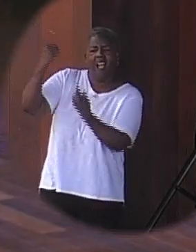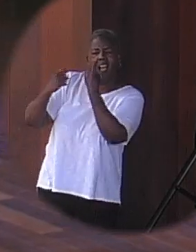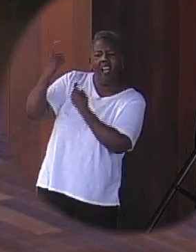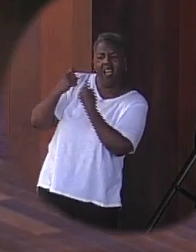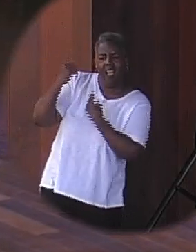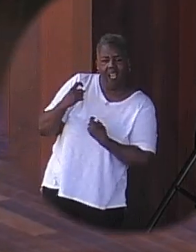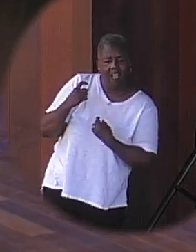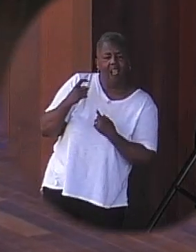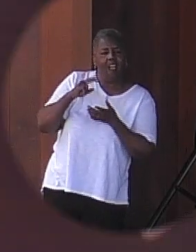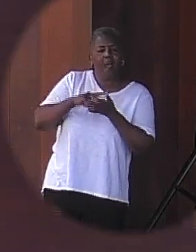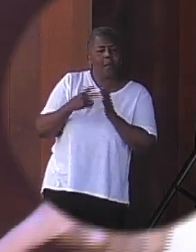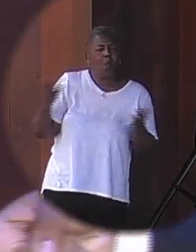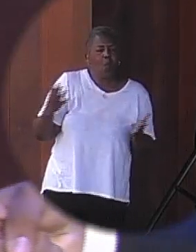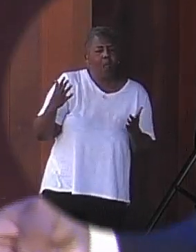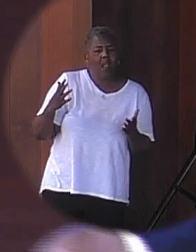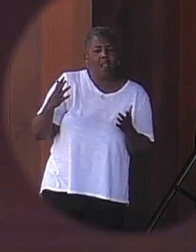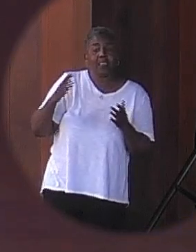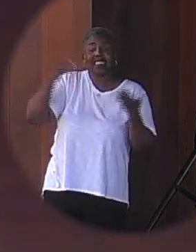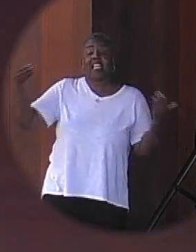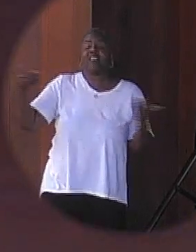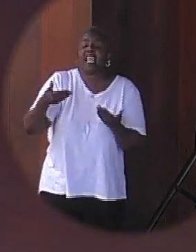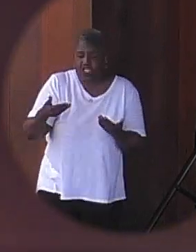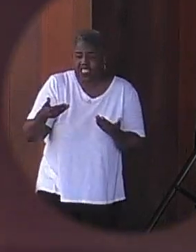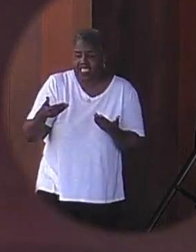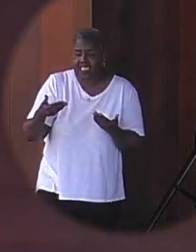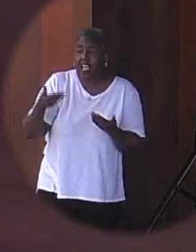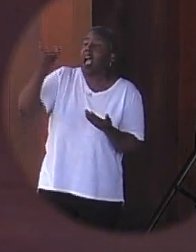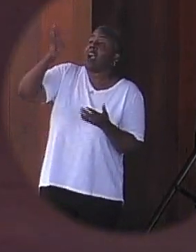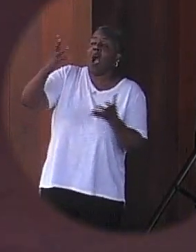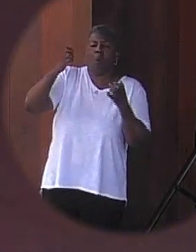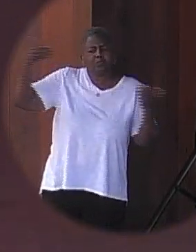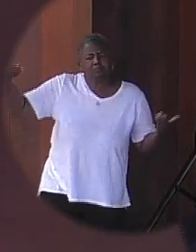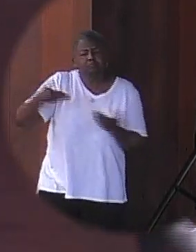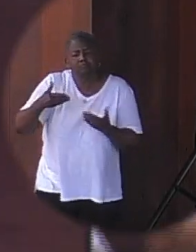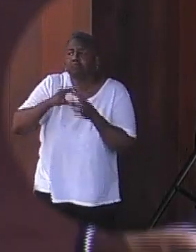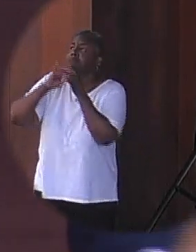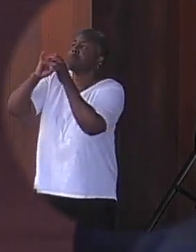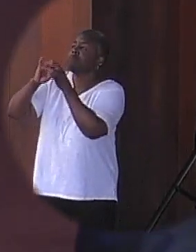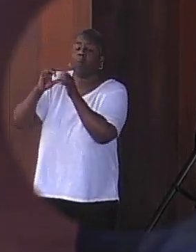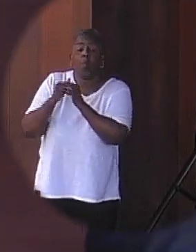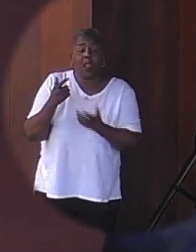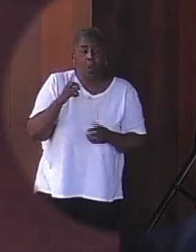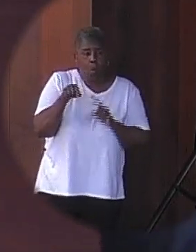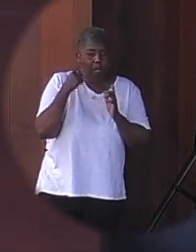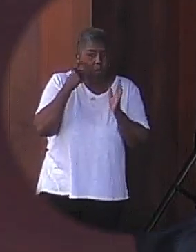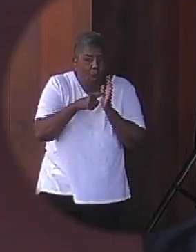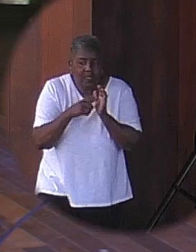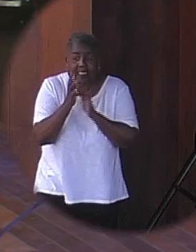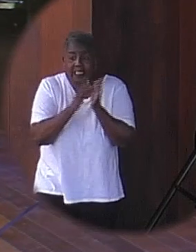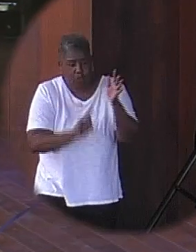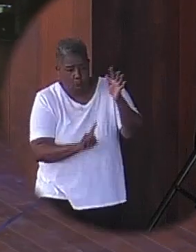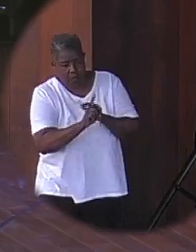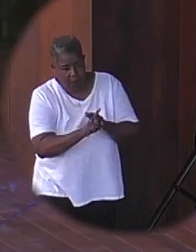questions, it's an invitation. Somebody say invitation. So we see that when Jesus shows